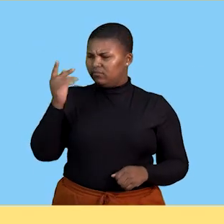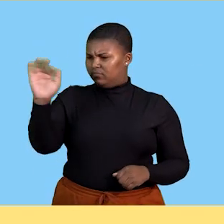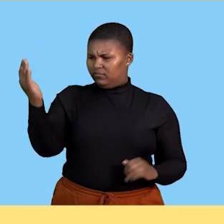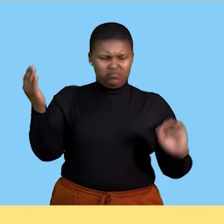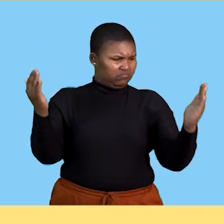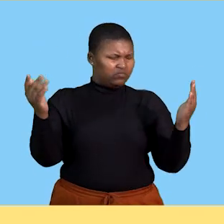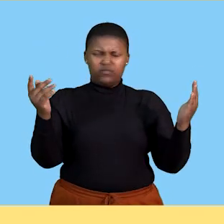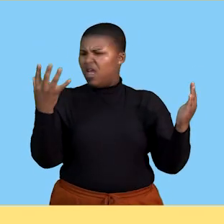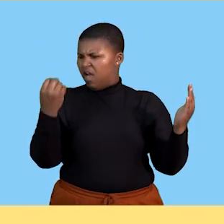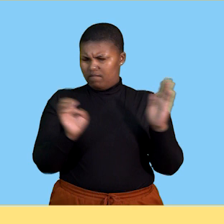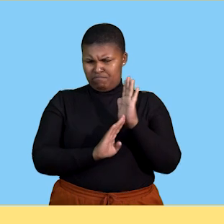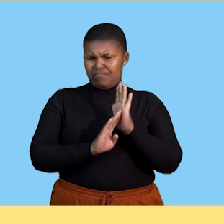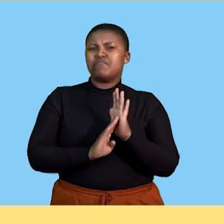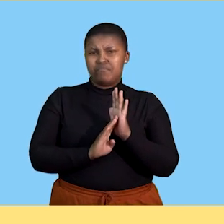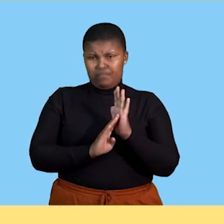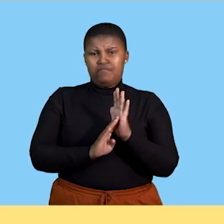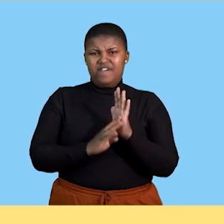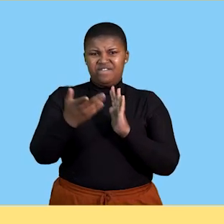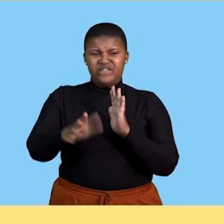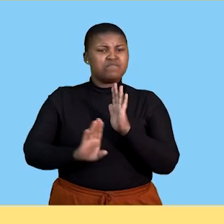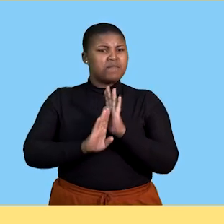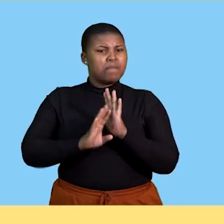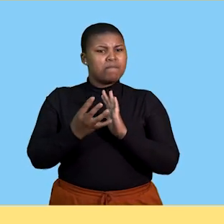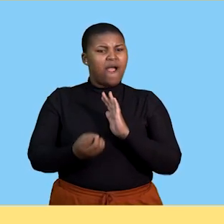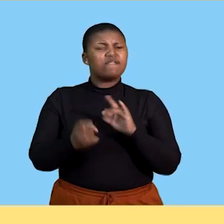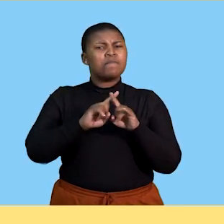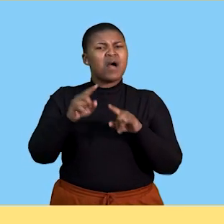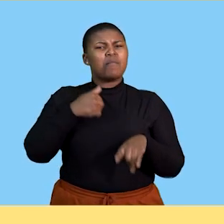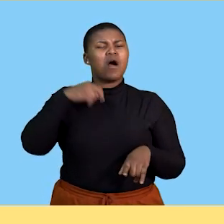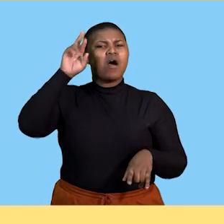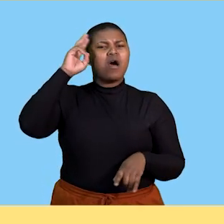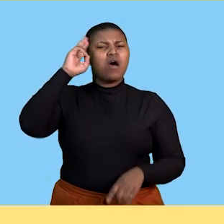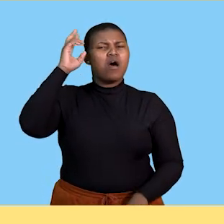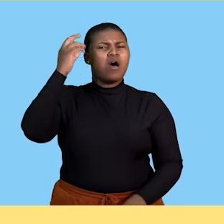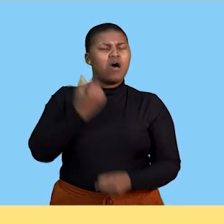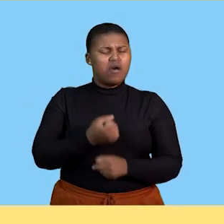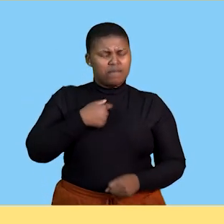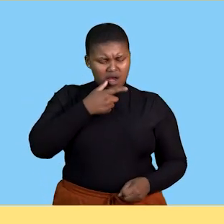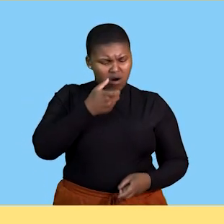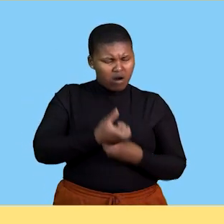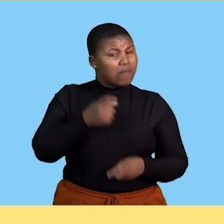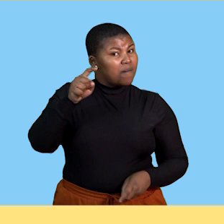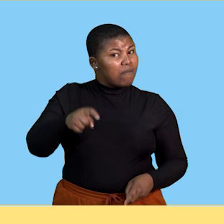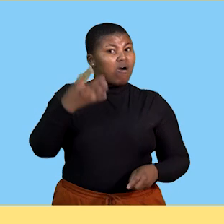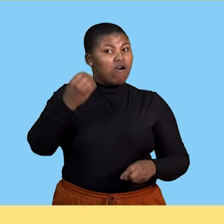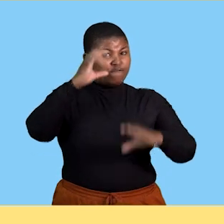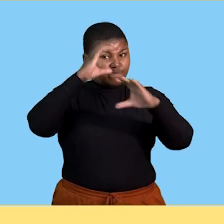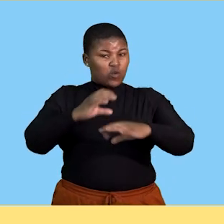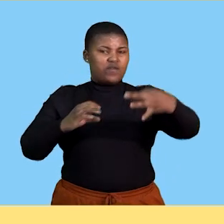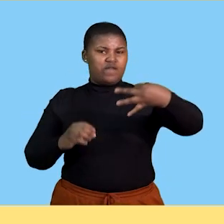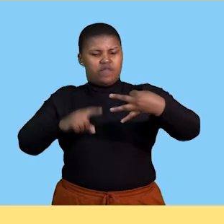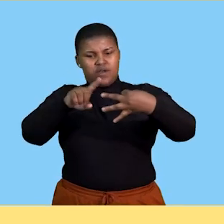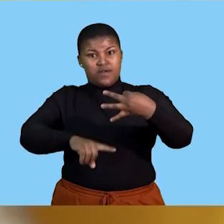can see there is an increase. But I remember that when I comment on financial indicators, there are